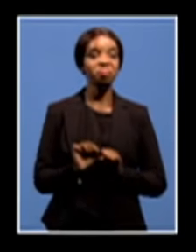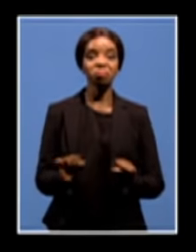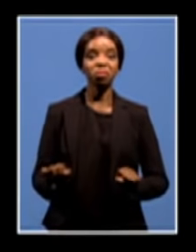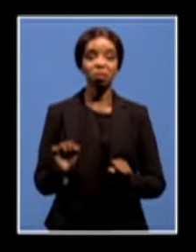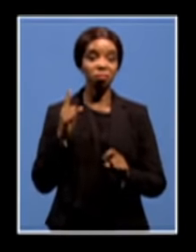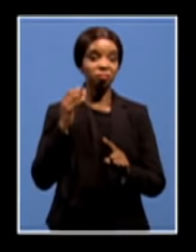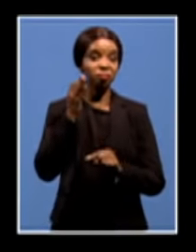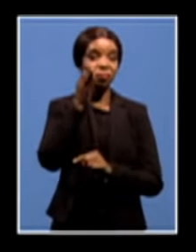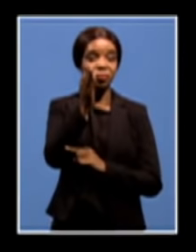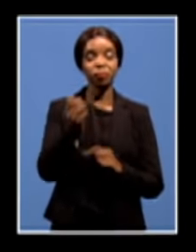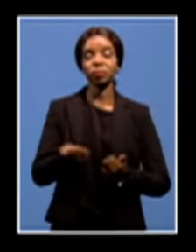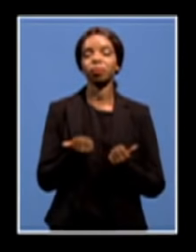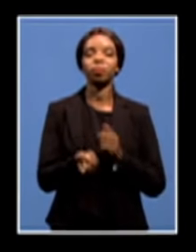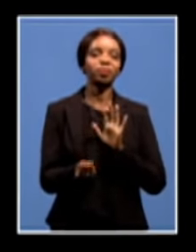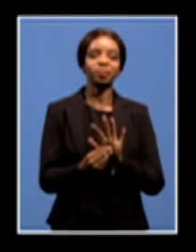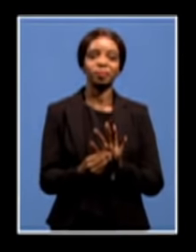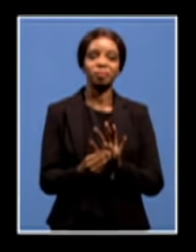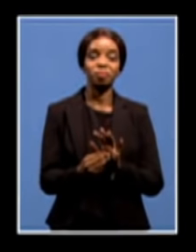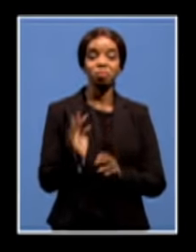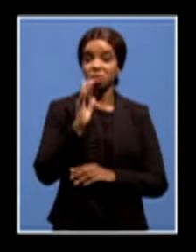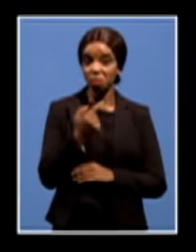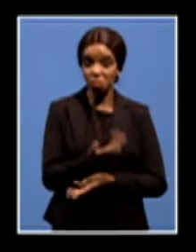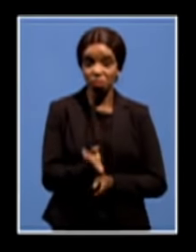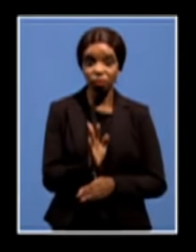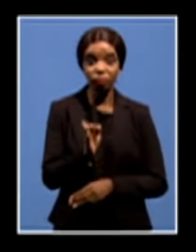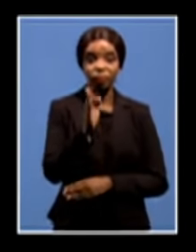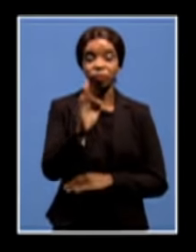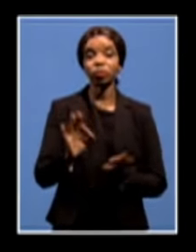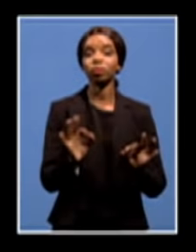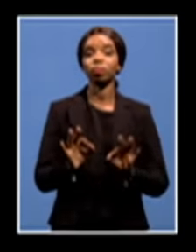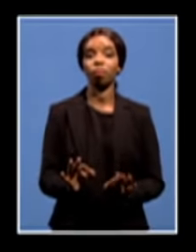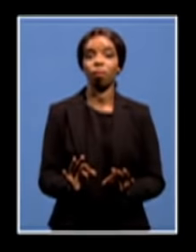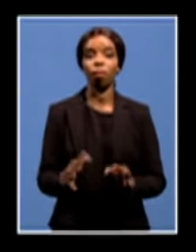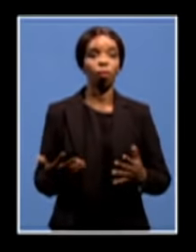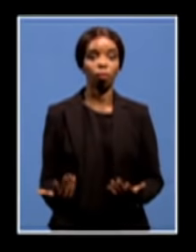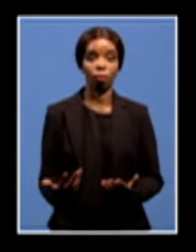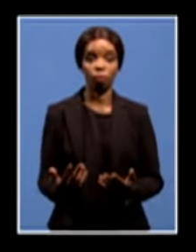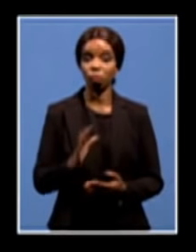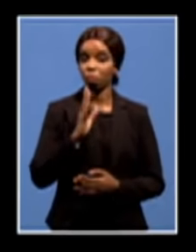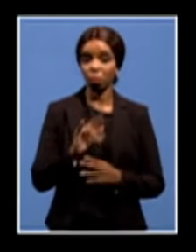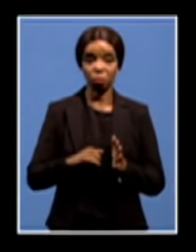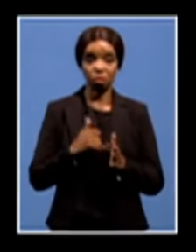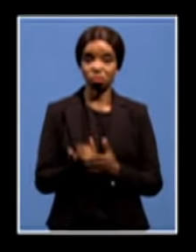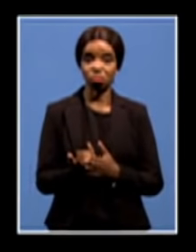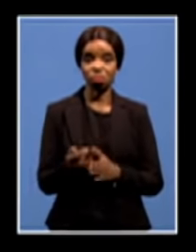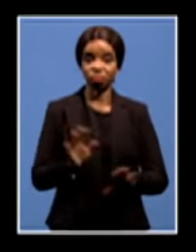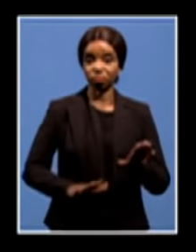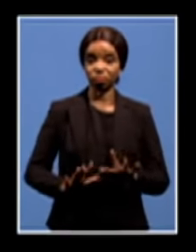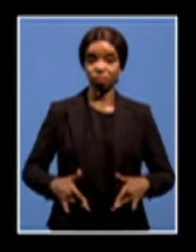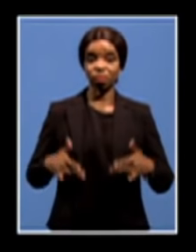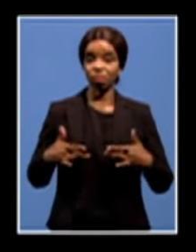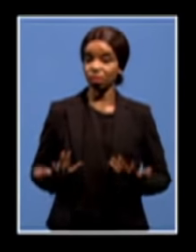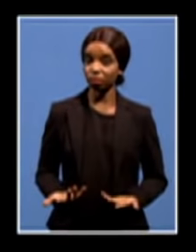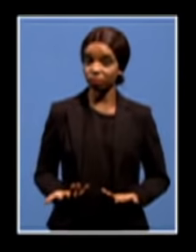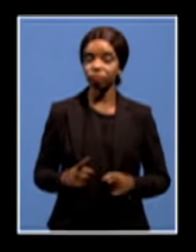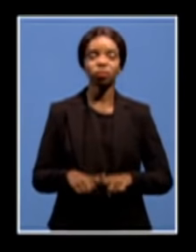they be highly skilled and employable one day, or mere hewers of wood and drawers of water? It all depends on how